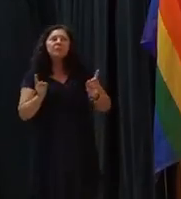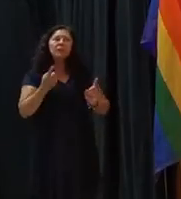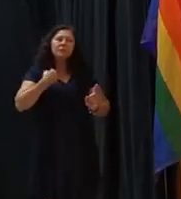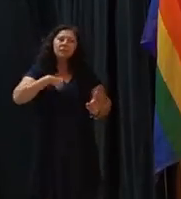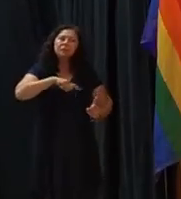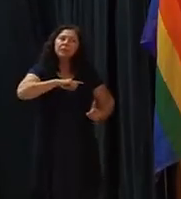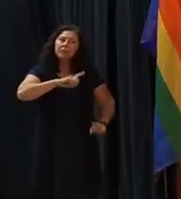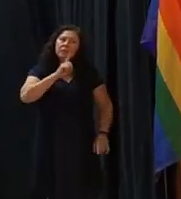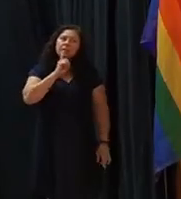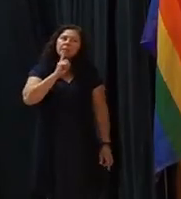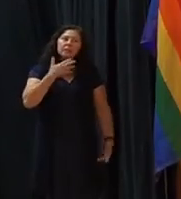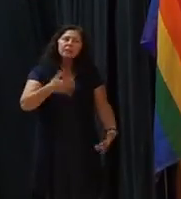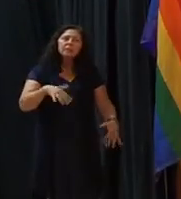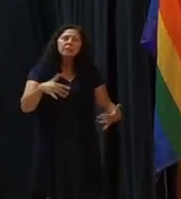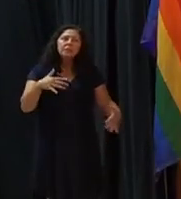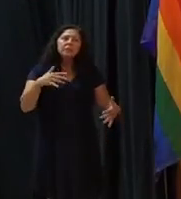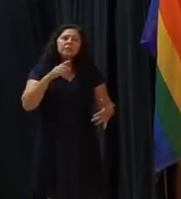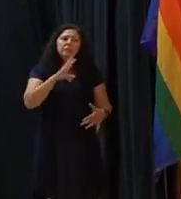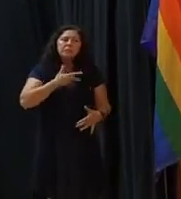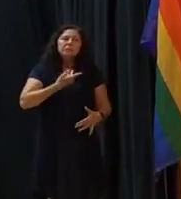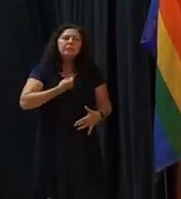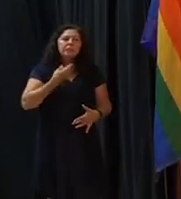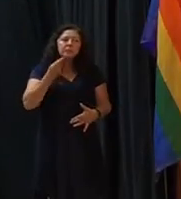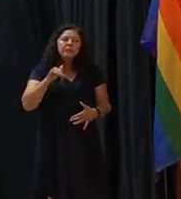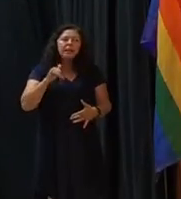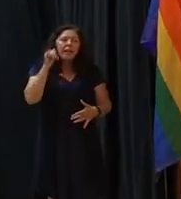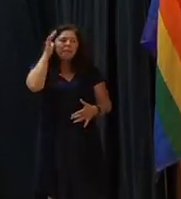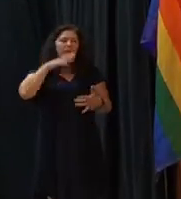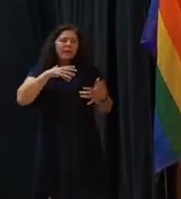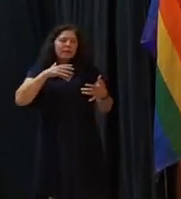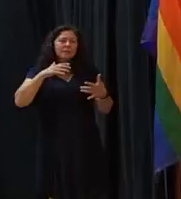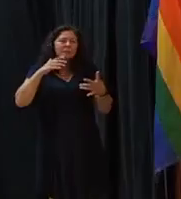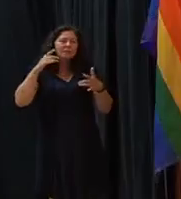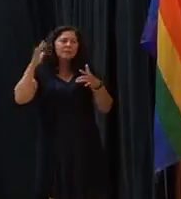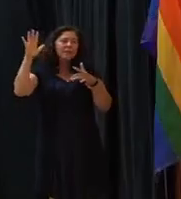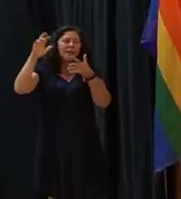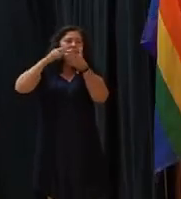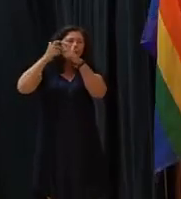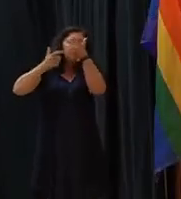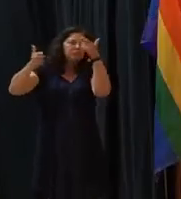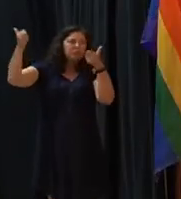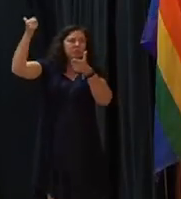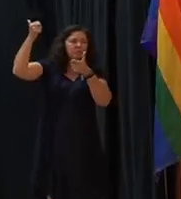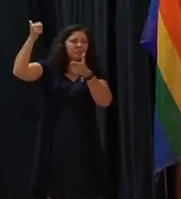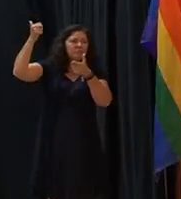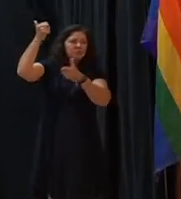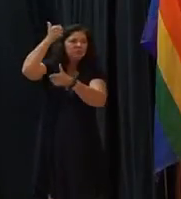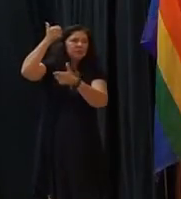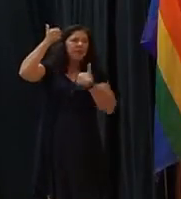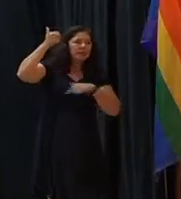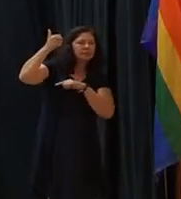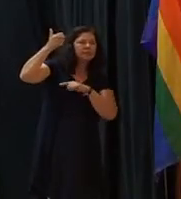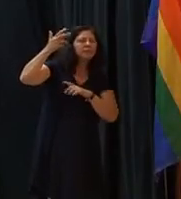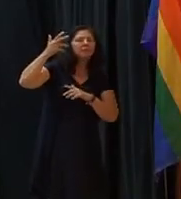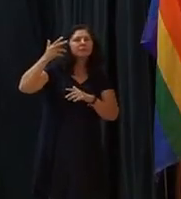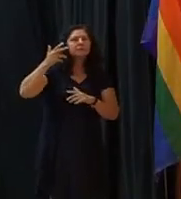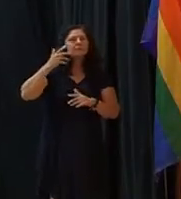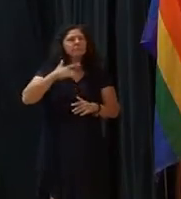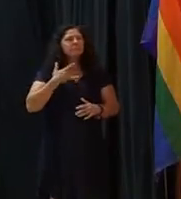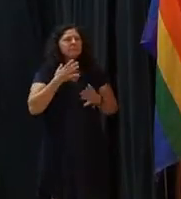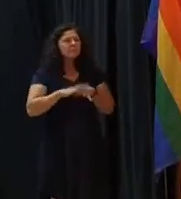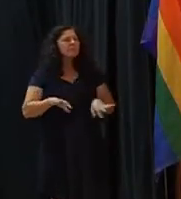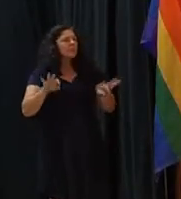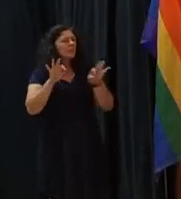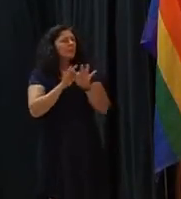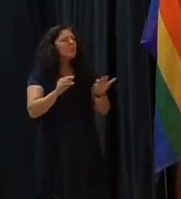are definitely overshadowed by transgender and gay men and their issues before us. And I think it's important